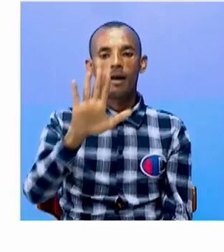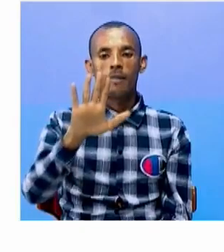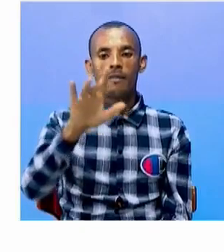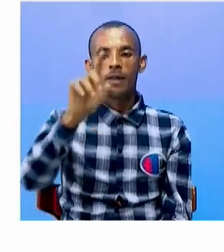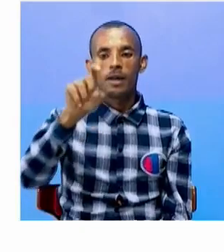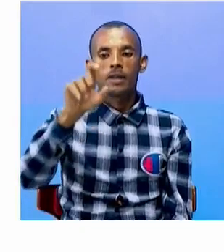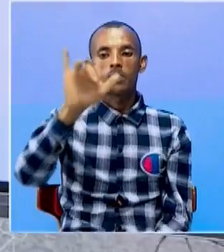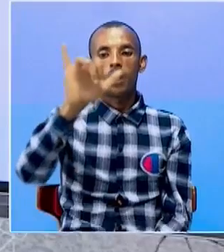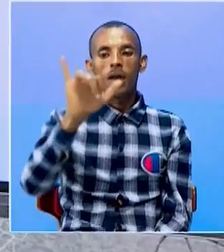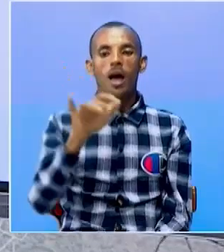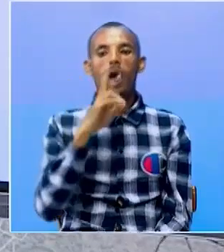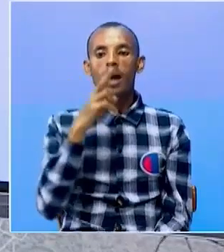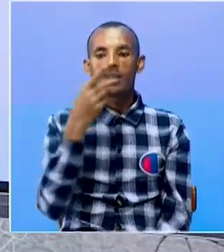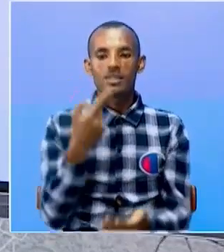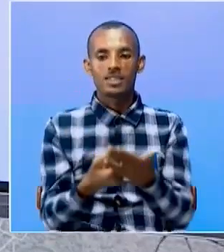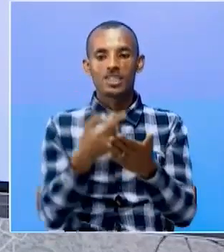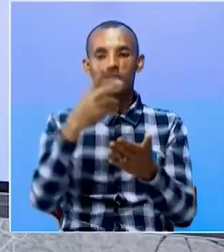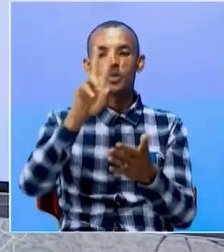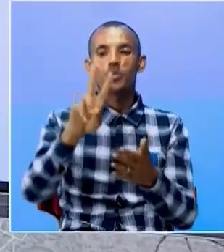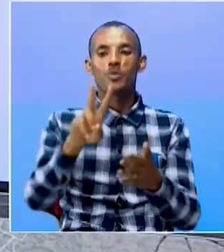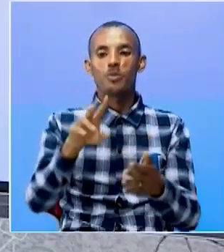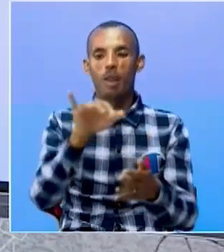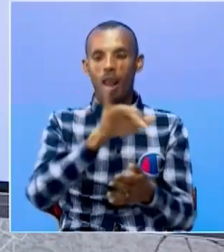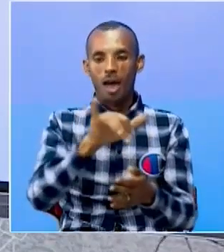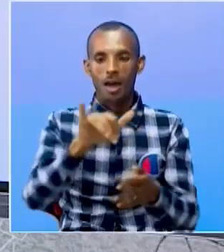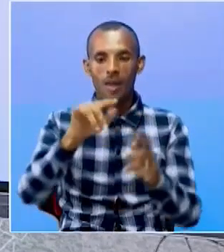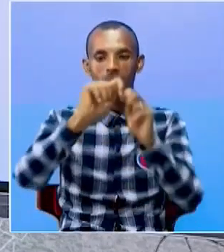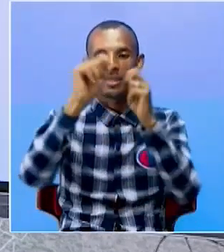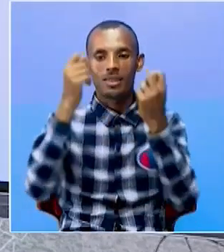5xy. Are these two like terms?